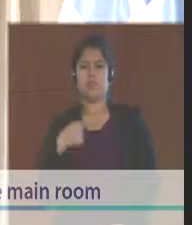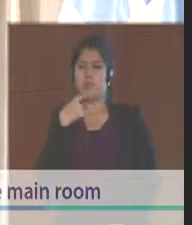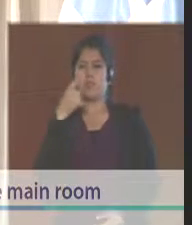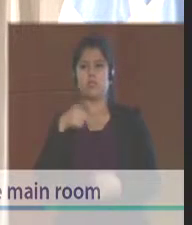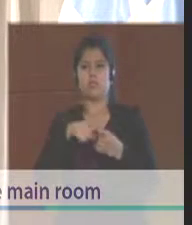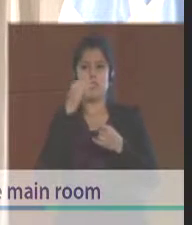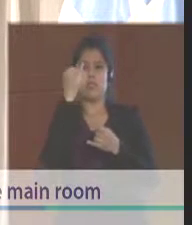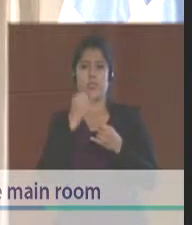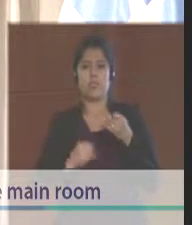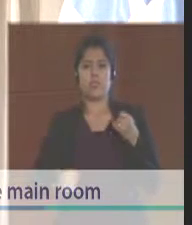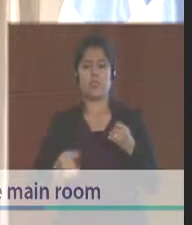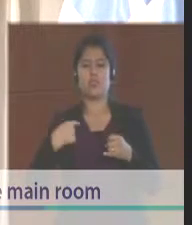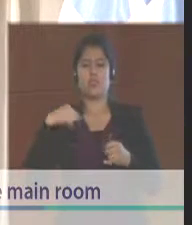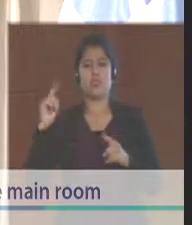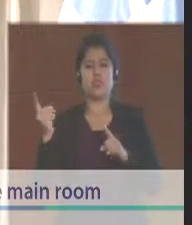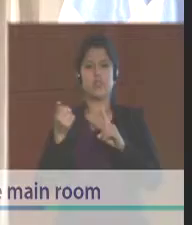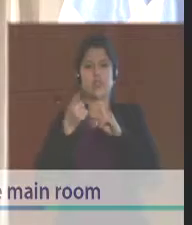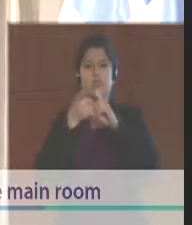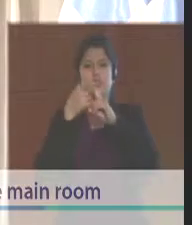Finally,